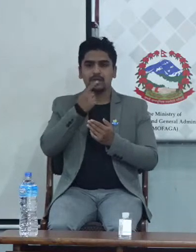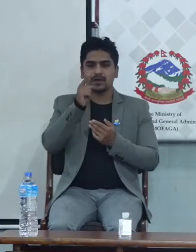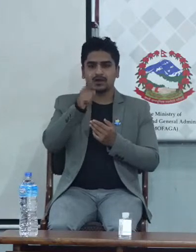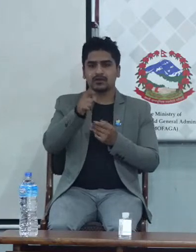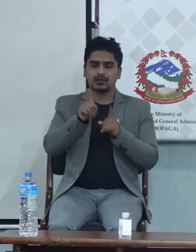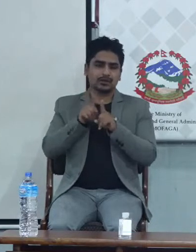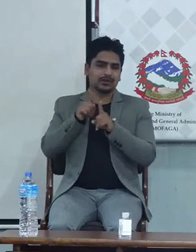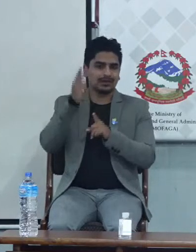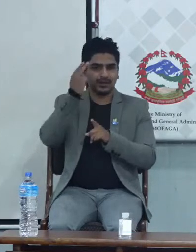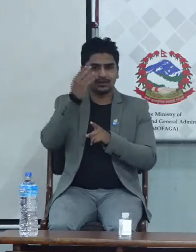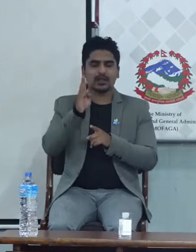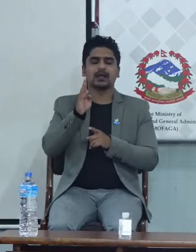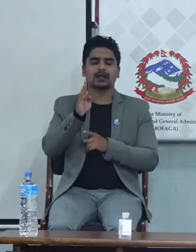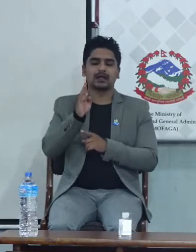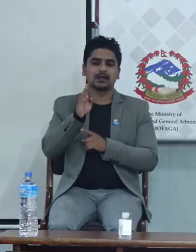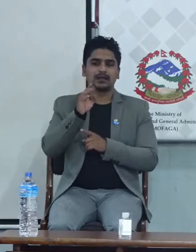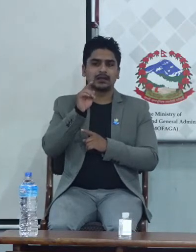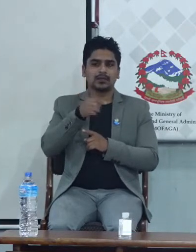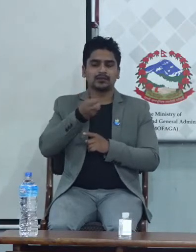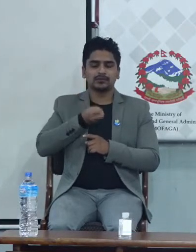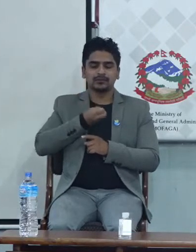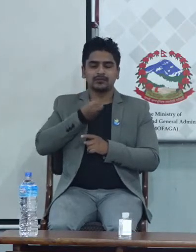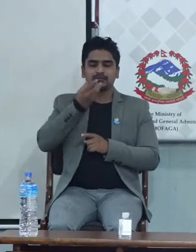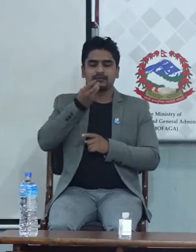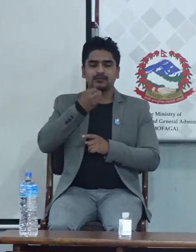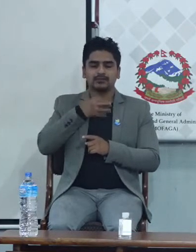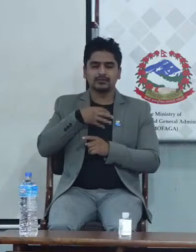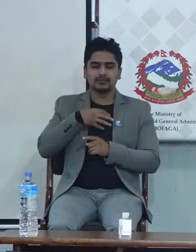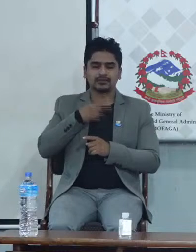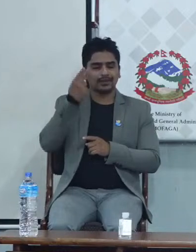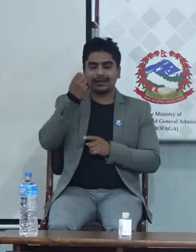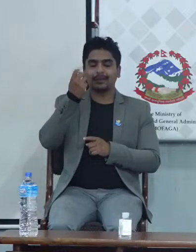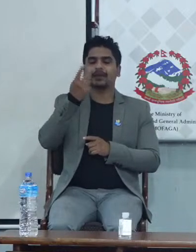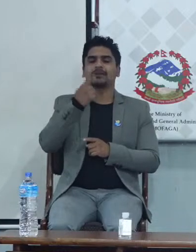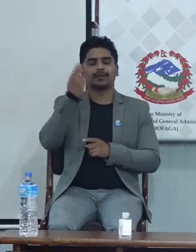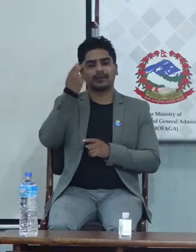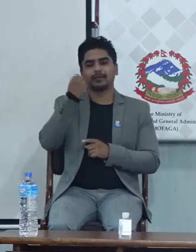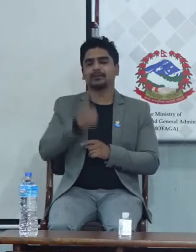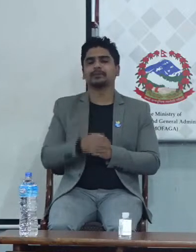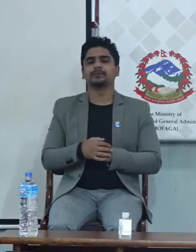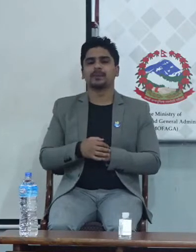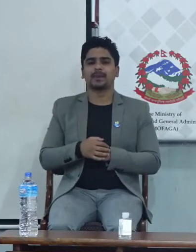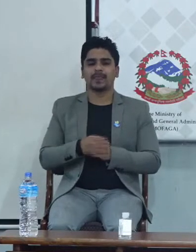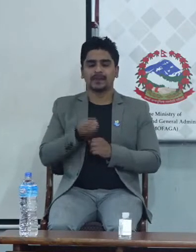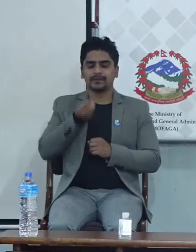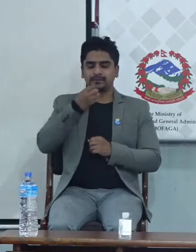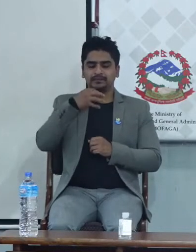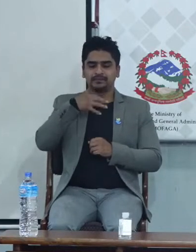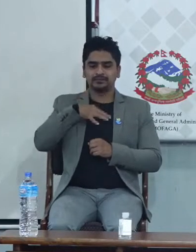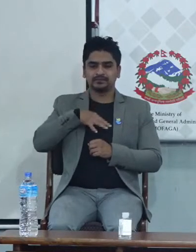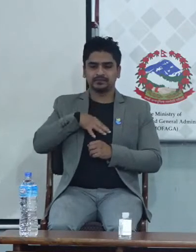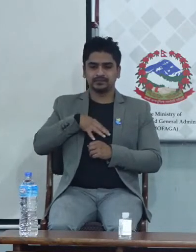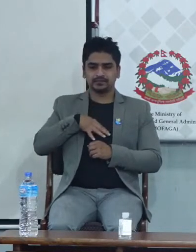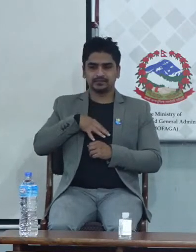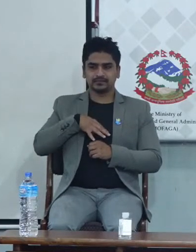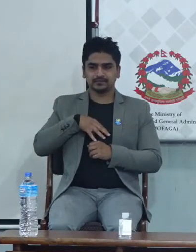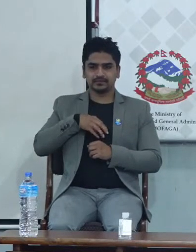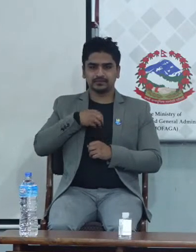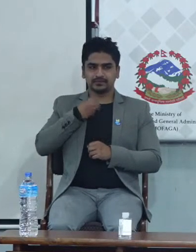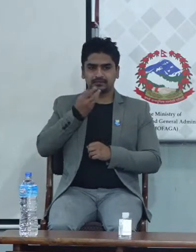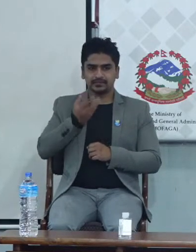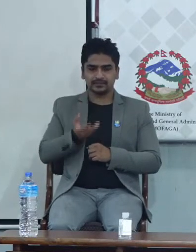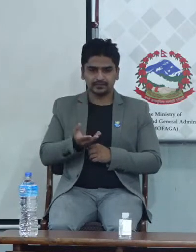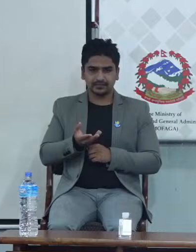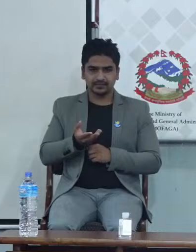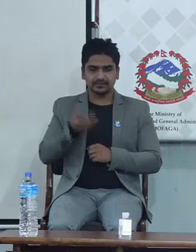missing. Breathing in, breathing out, you feel that naturally. It comes naturally. The